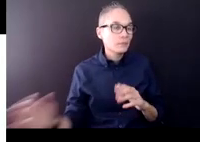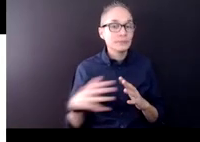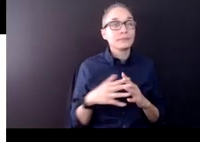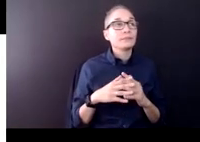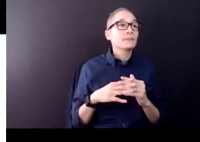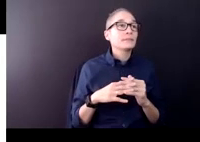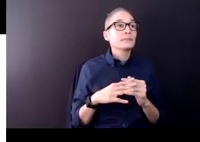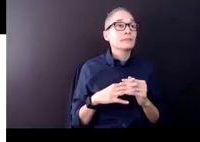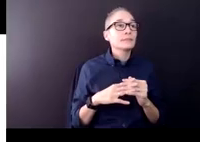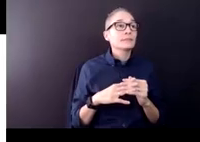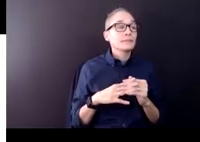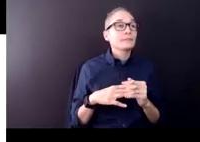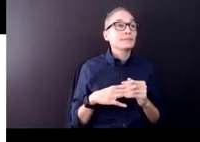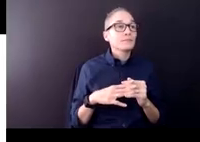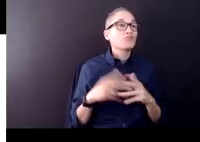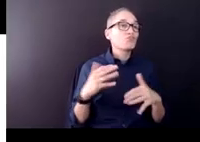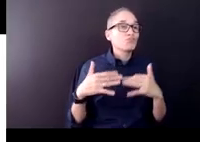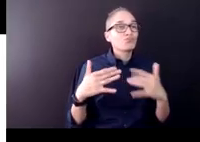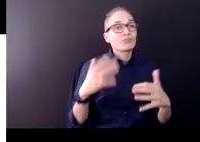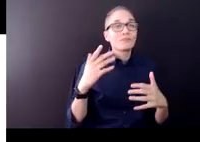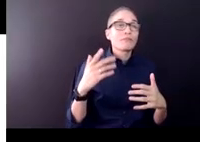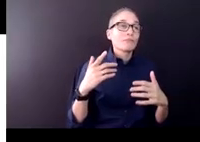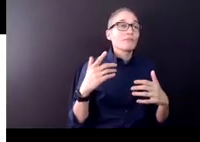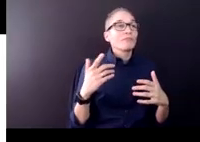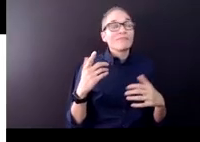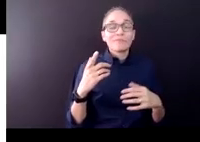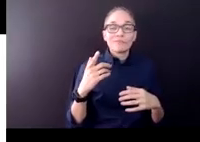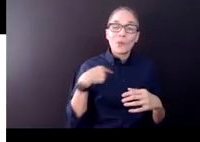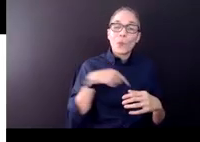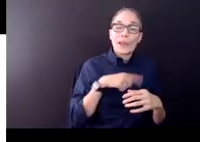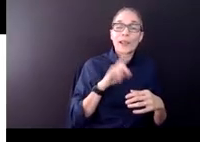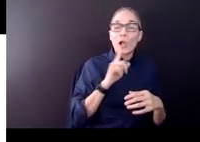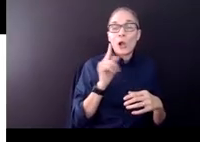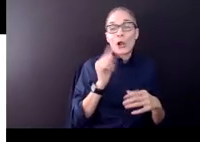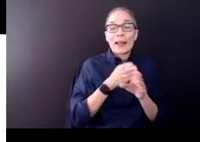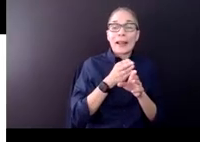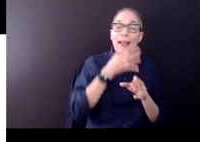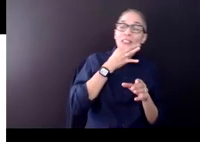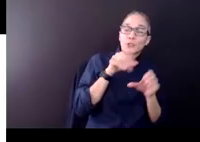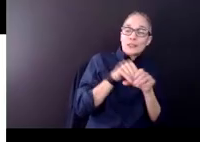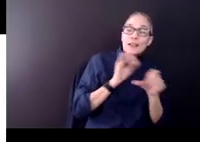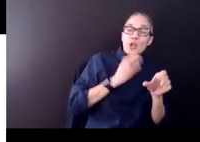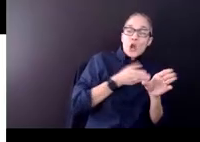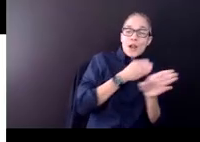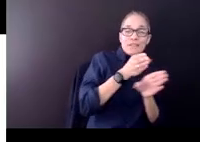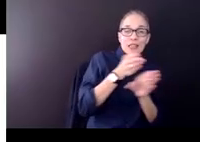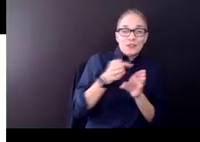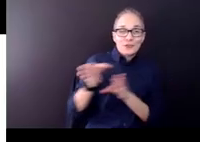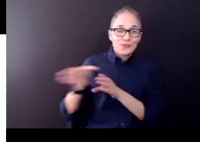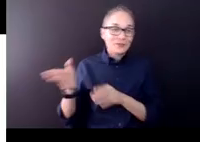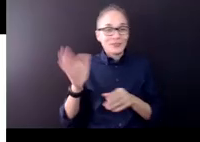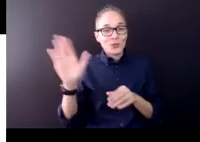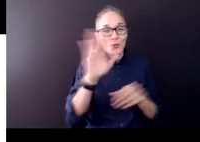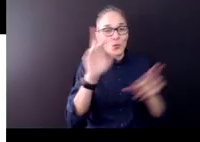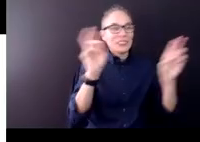And so, as discipline experts, as experts in your own